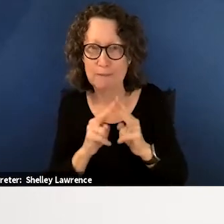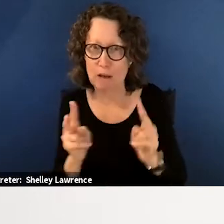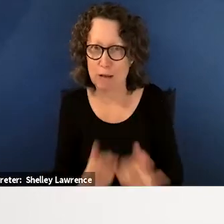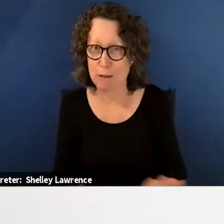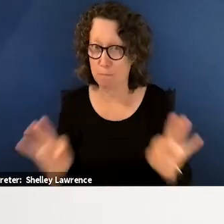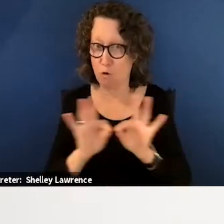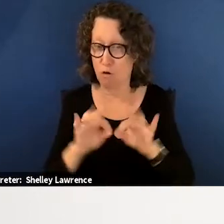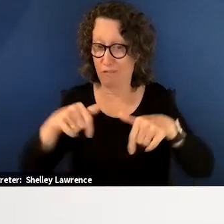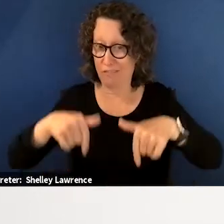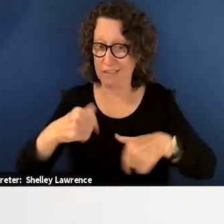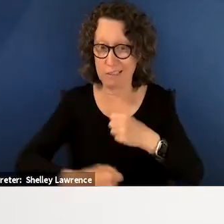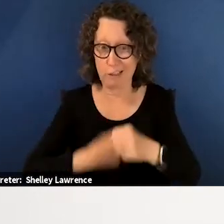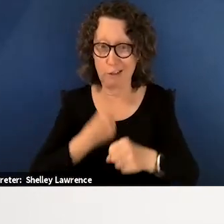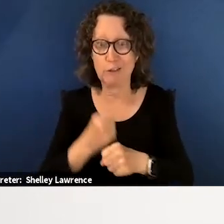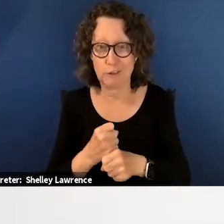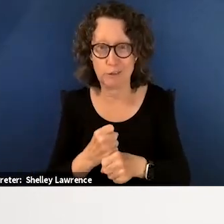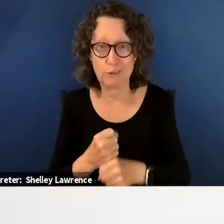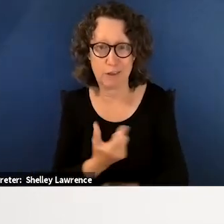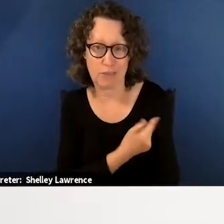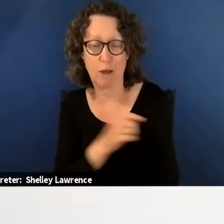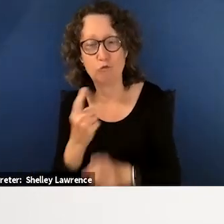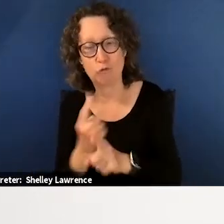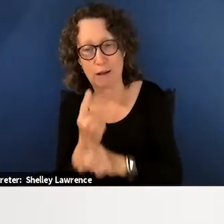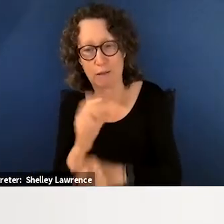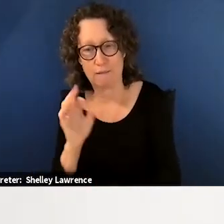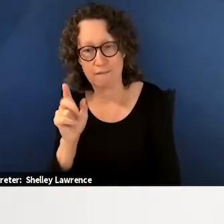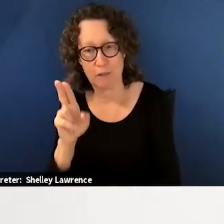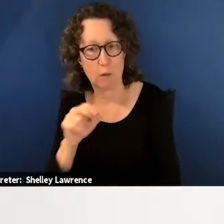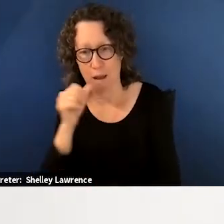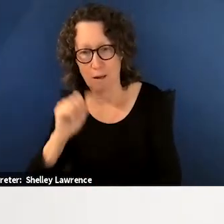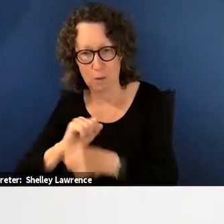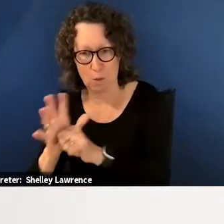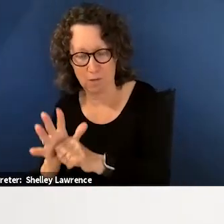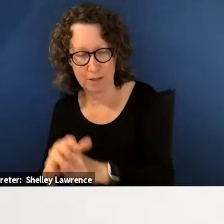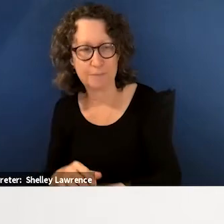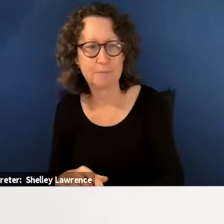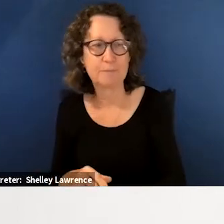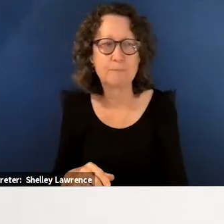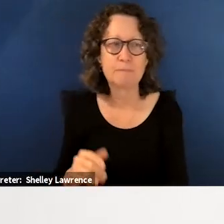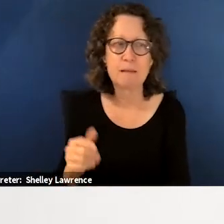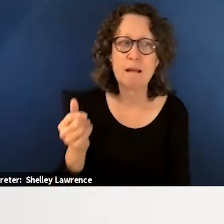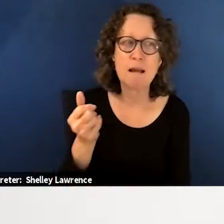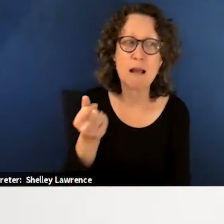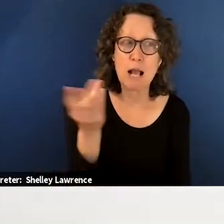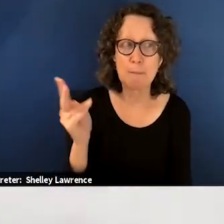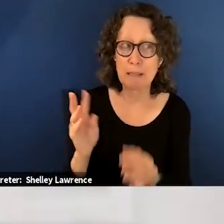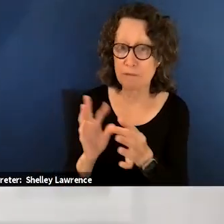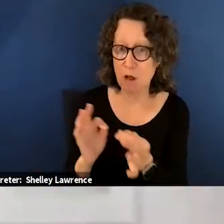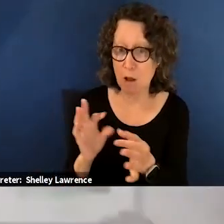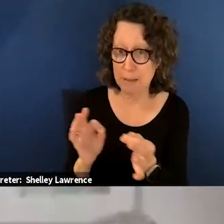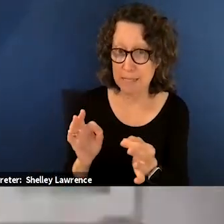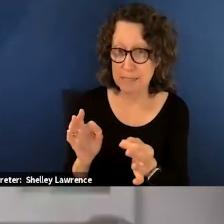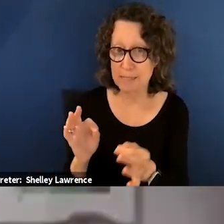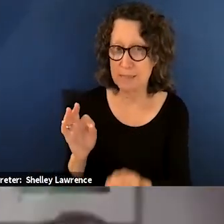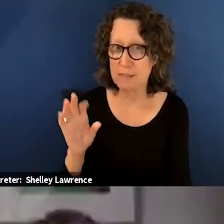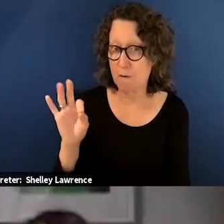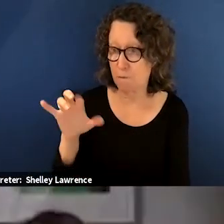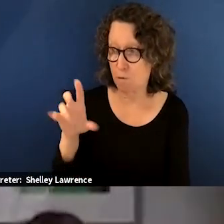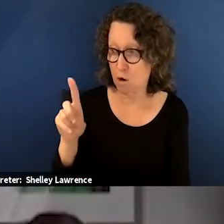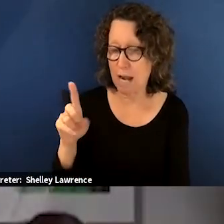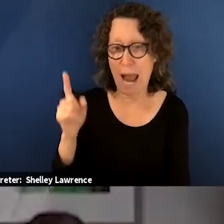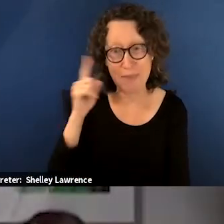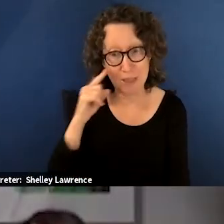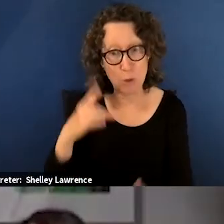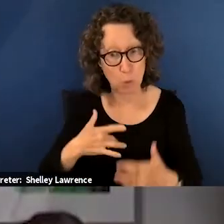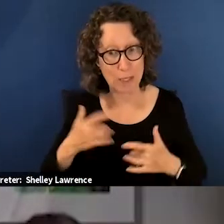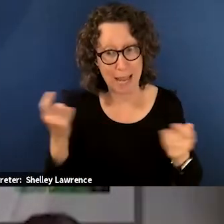important this year, so. Thank you. I just have a couple comments. One, I do think there is cause for